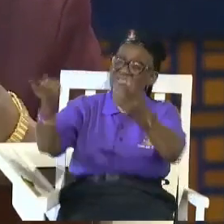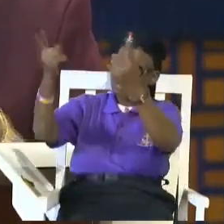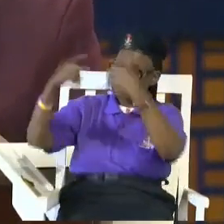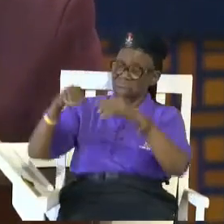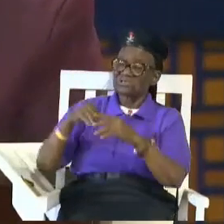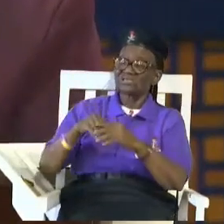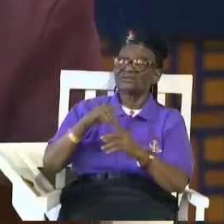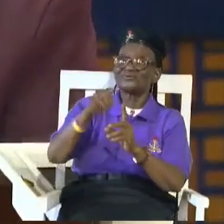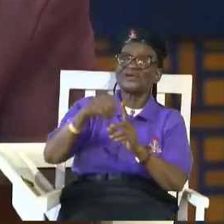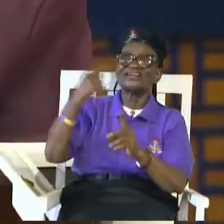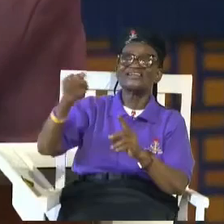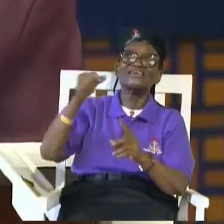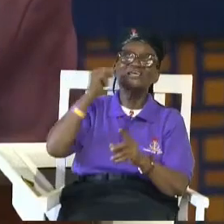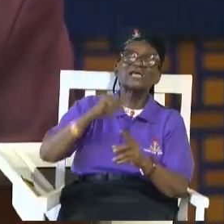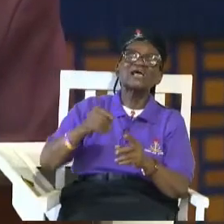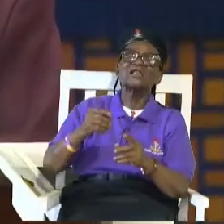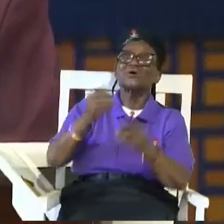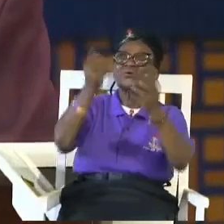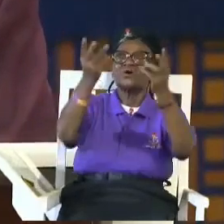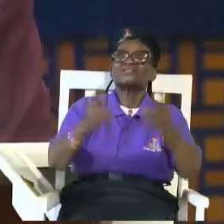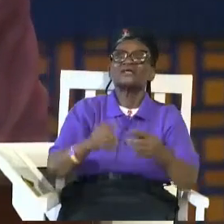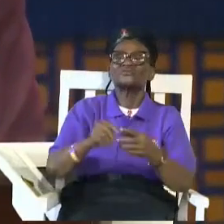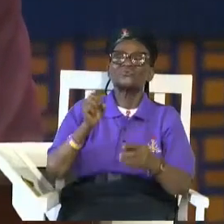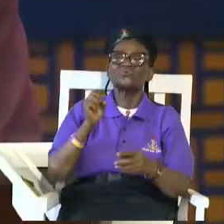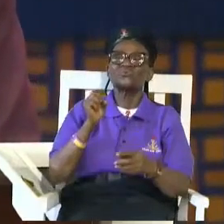to wake up.